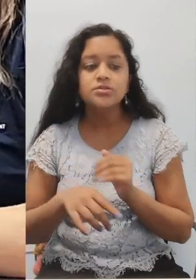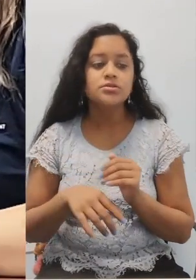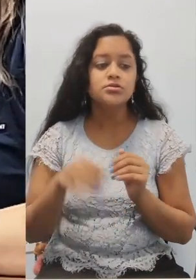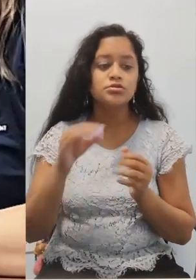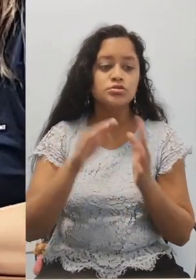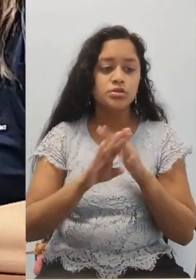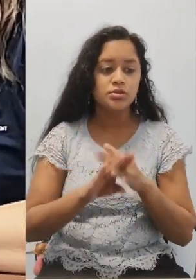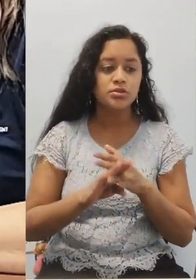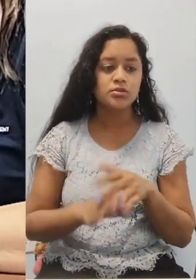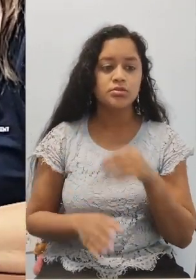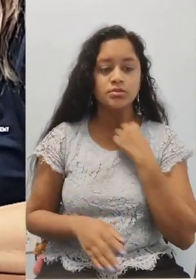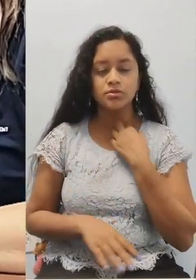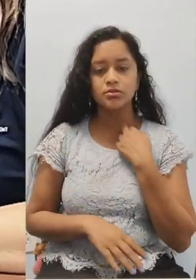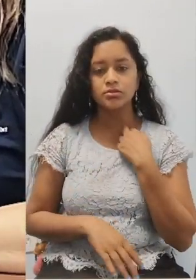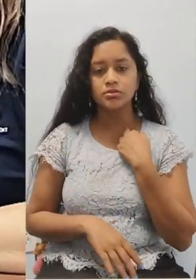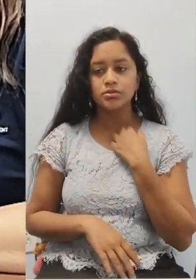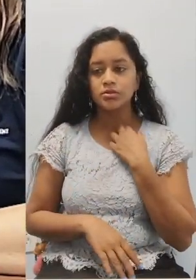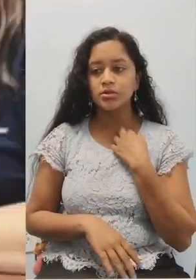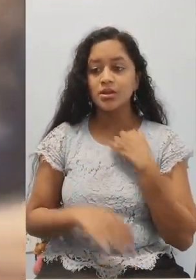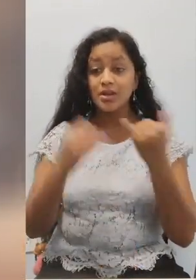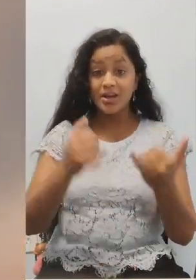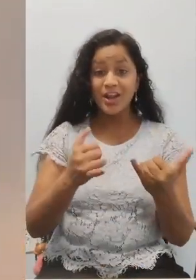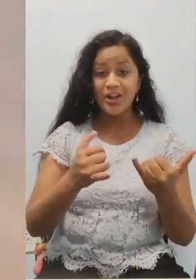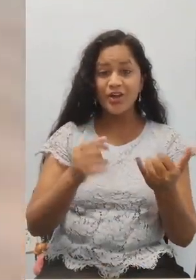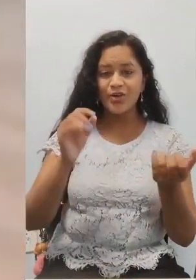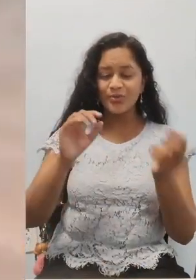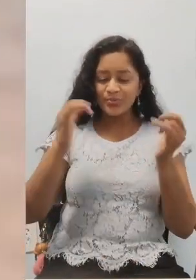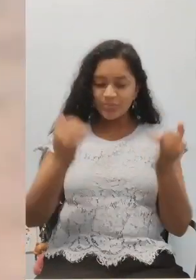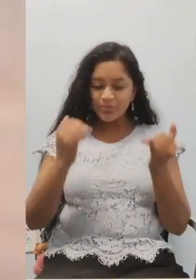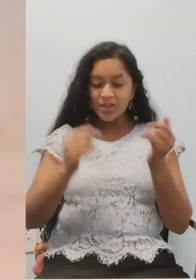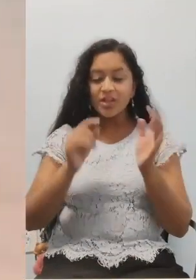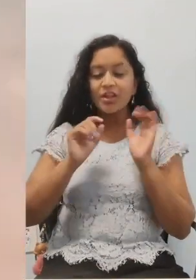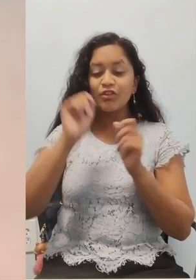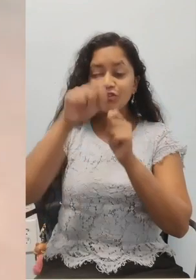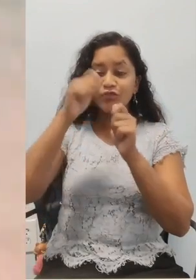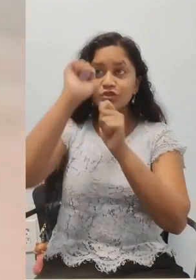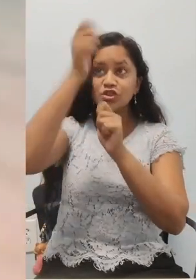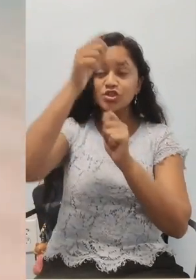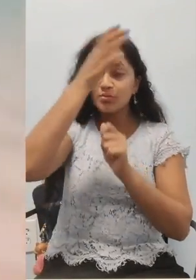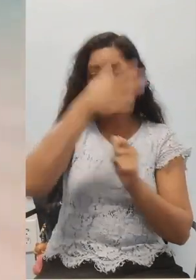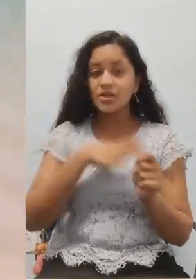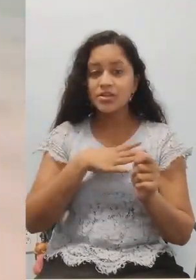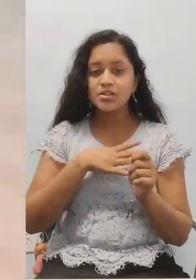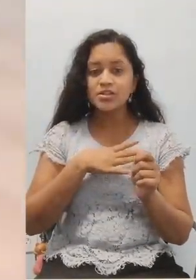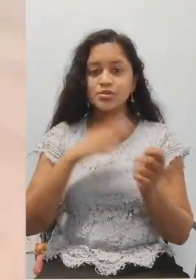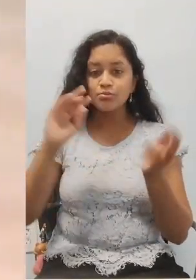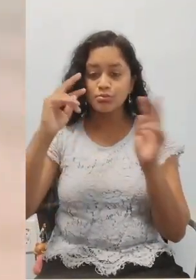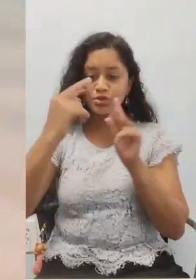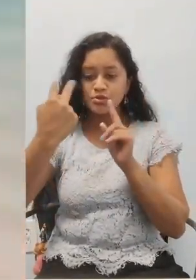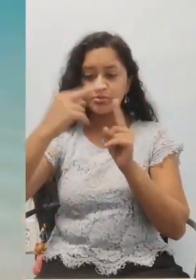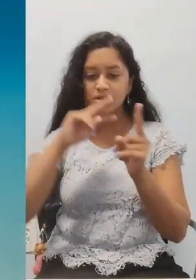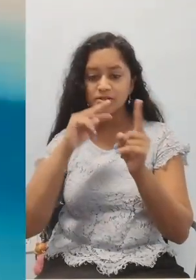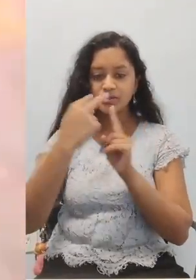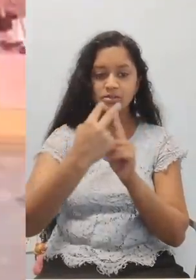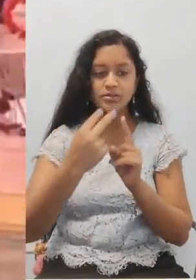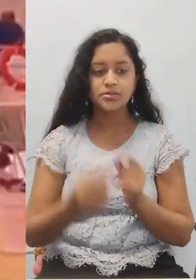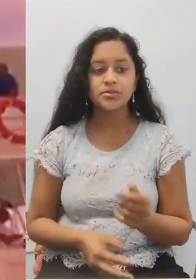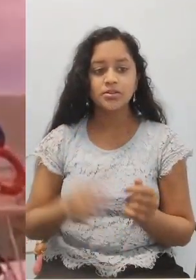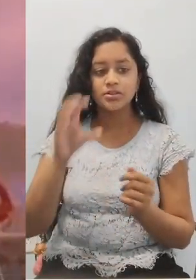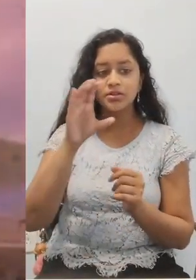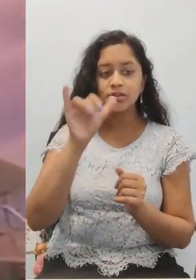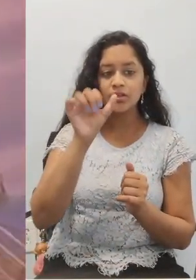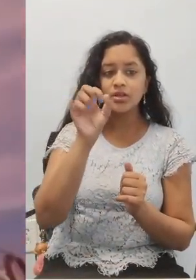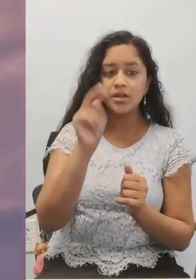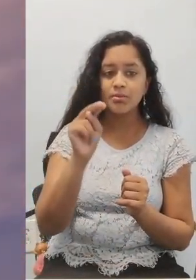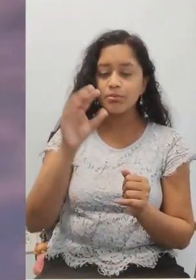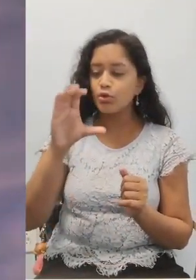of it before we have to discard of it. Okay. I wanted to get a fisherman's perspective on sharks, and met with Captain Jason from